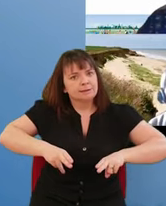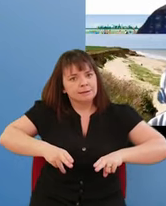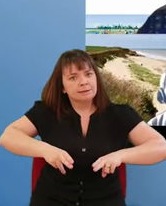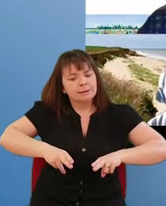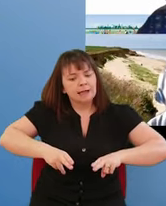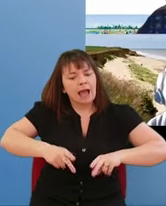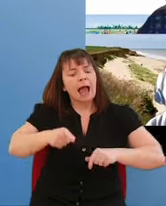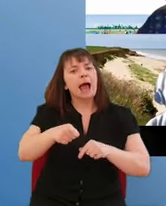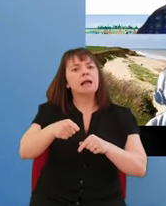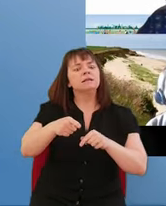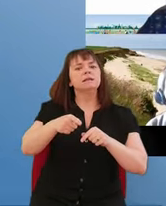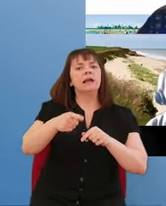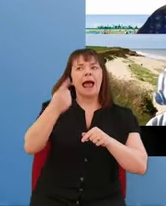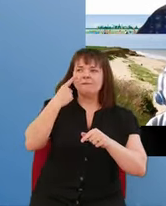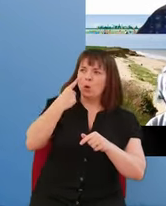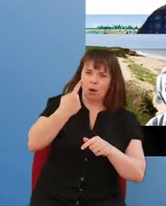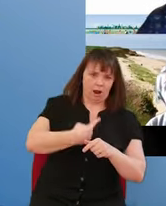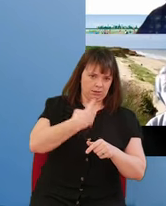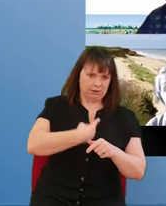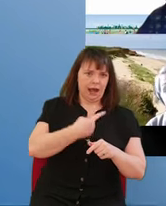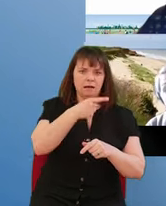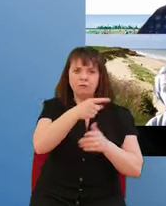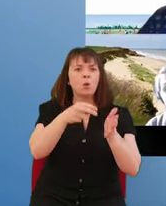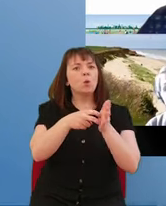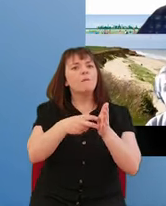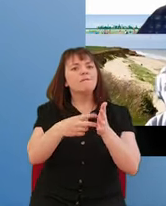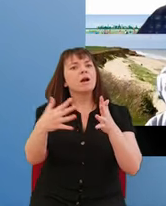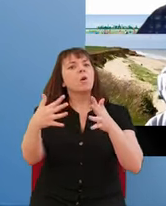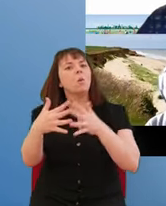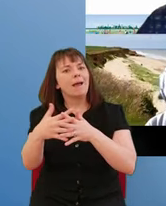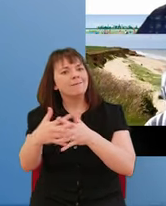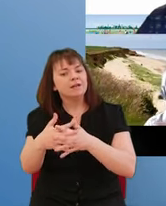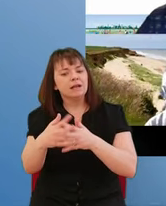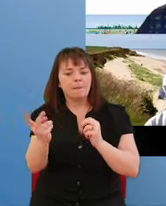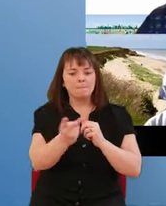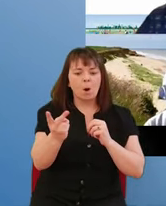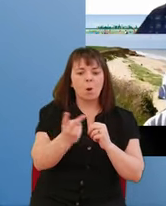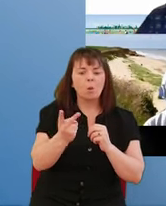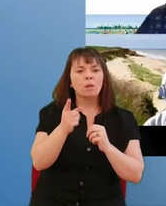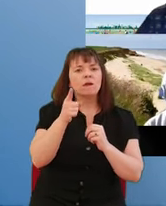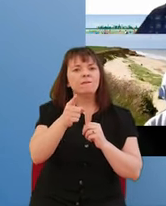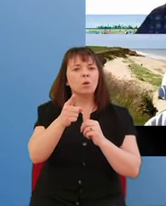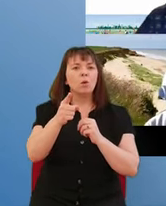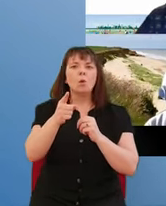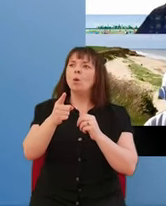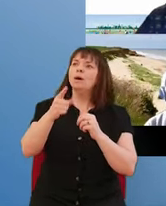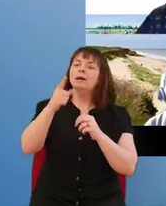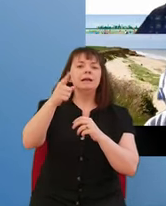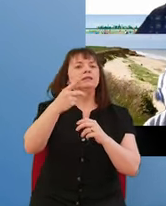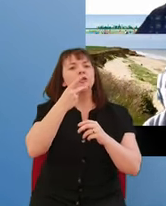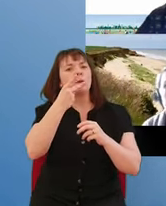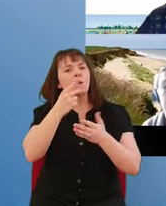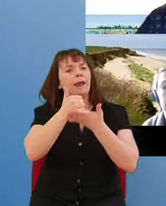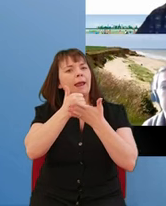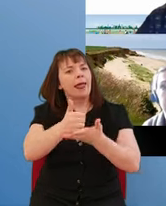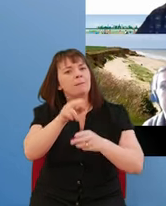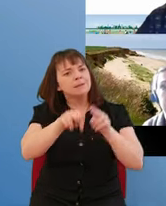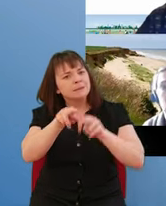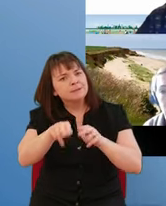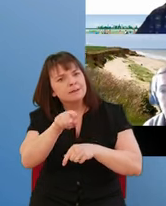for people with mental health needs as well. So I think we are really building on what we can offer in a